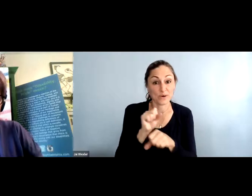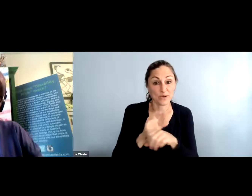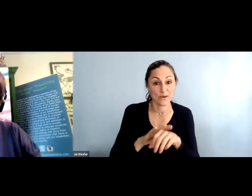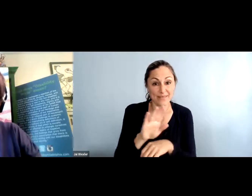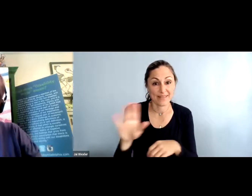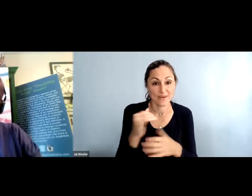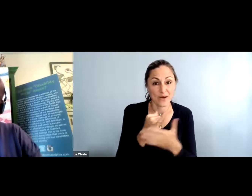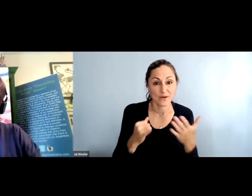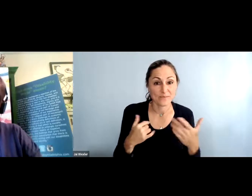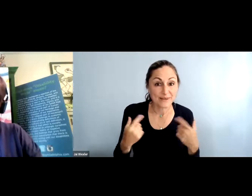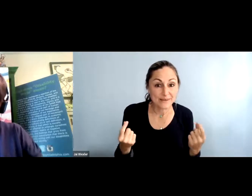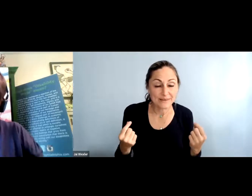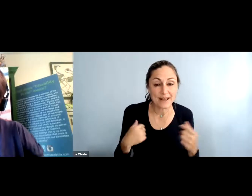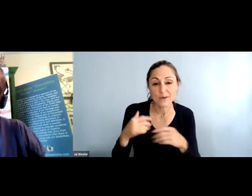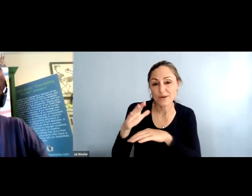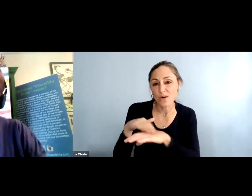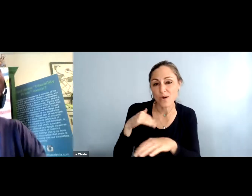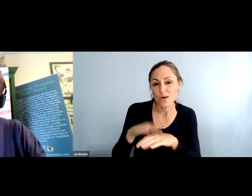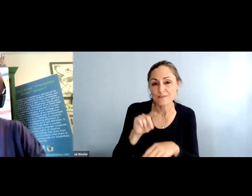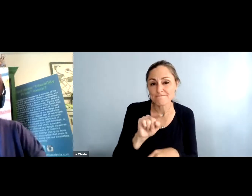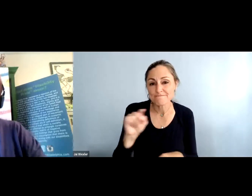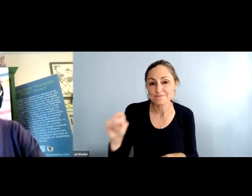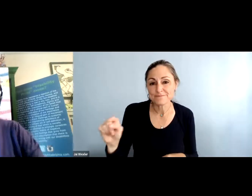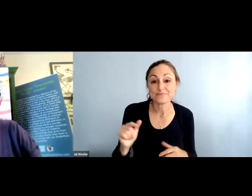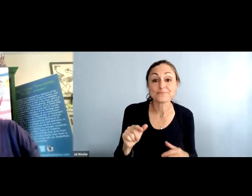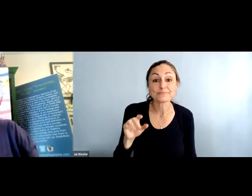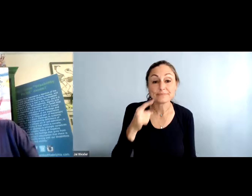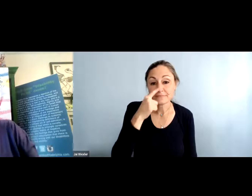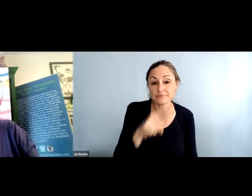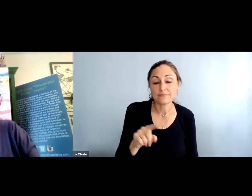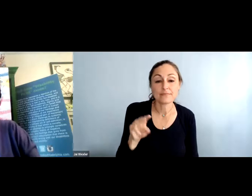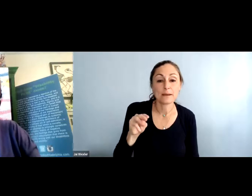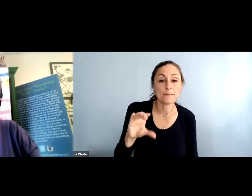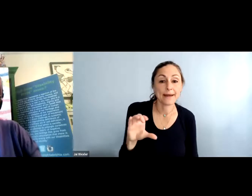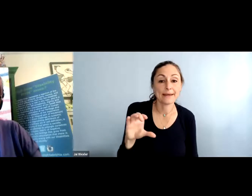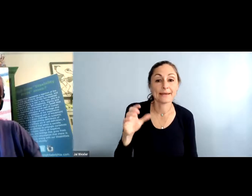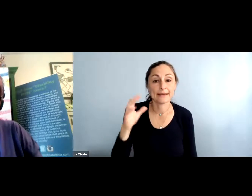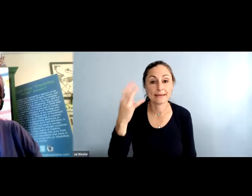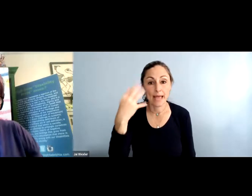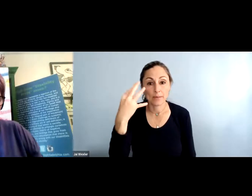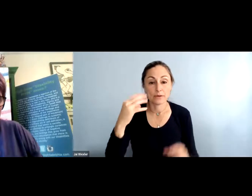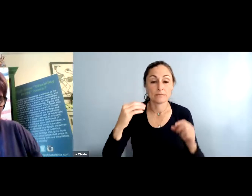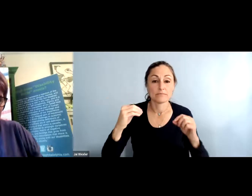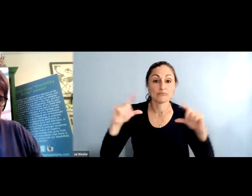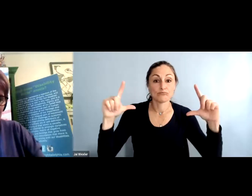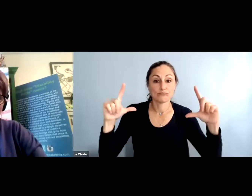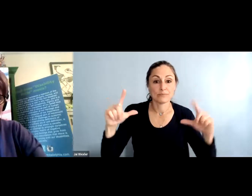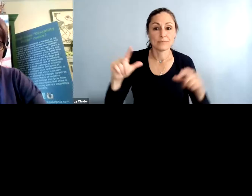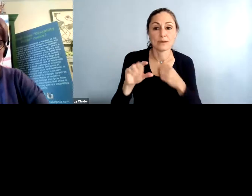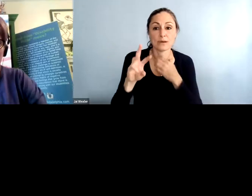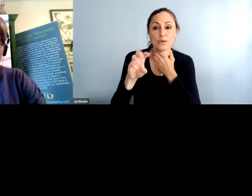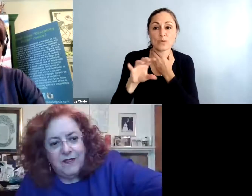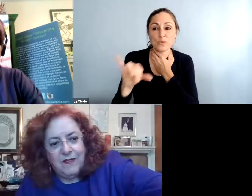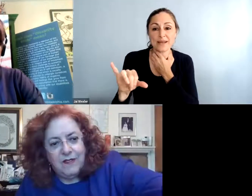And what I would like to do is to call them now to turn their mics and their cameras on. Wendy, Ian,